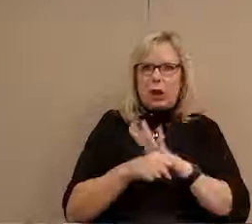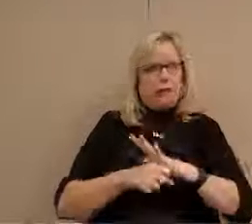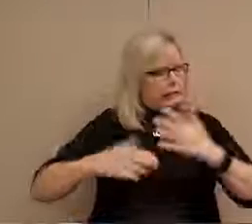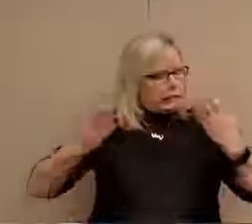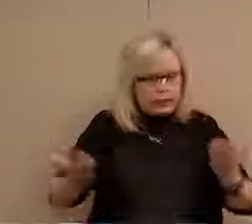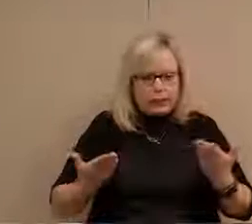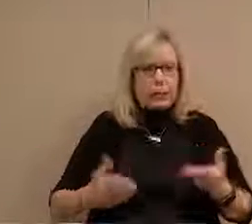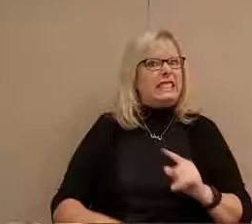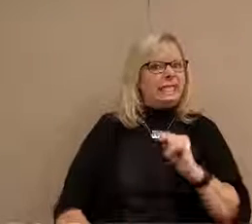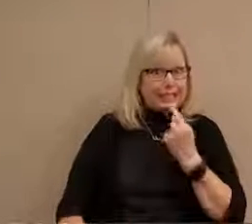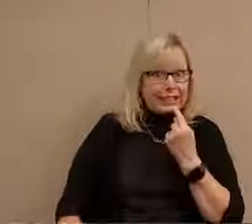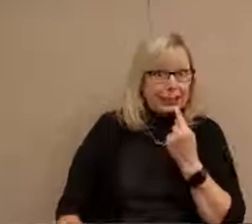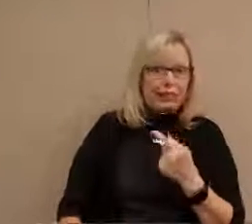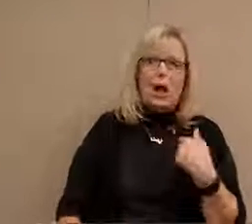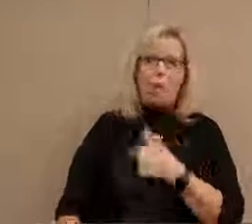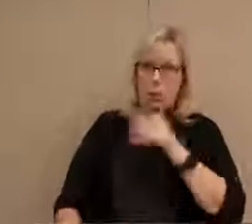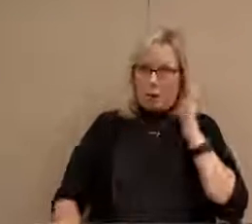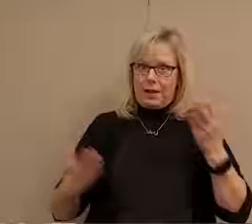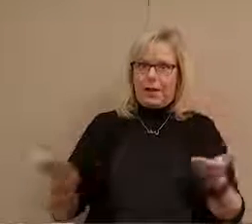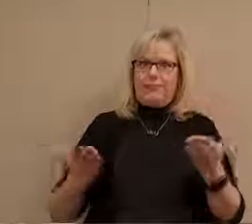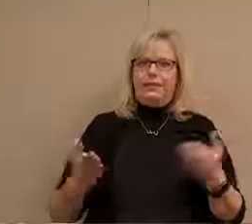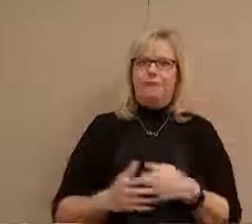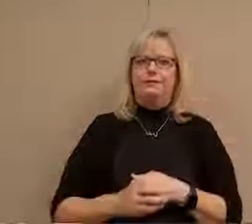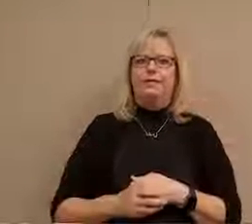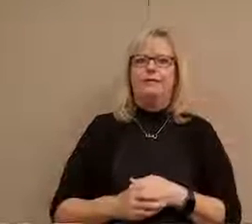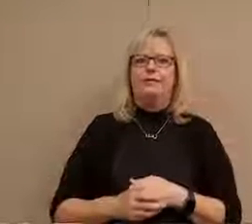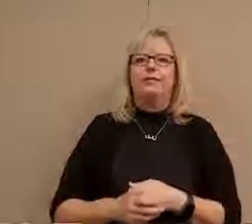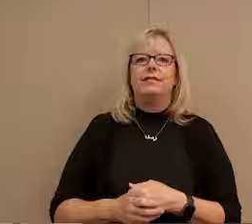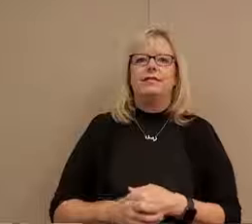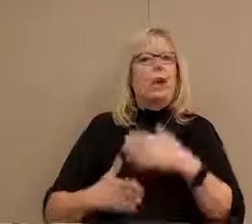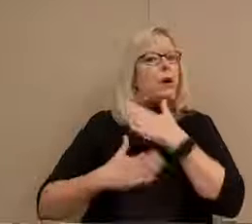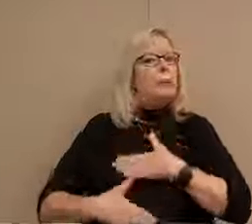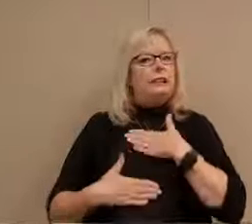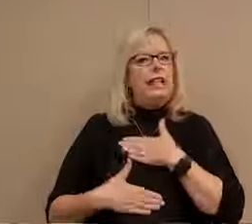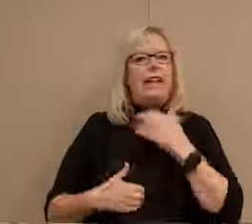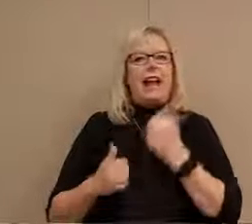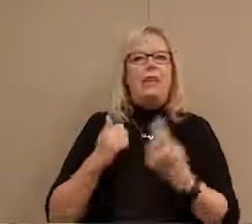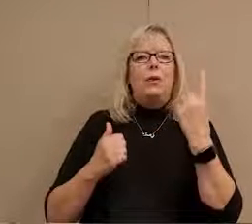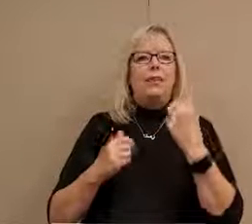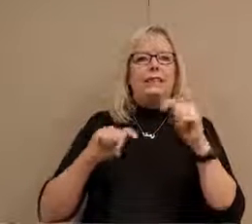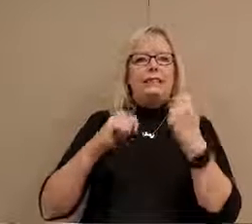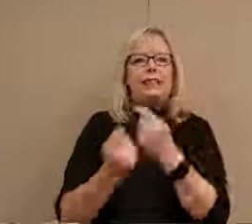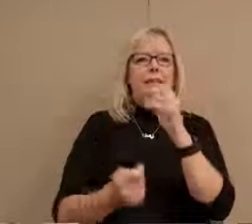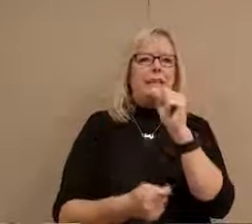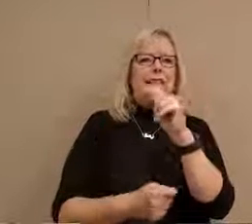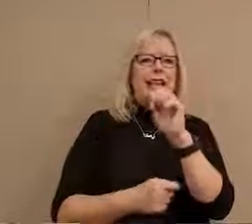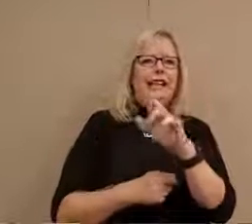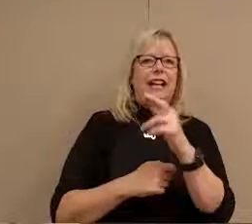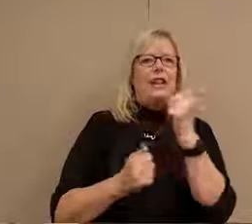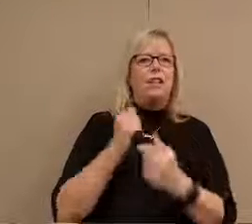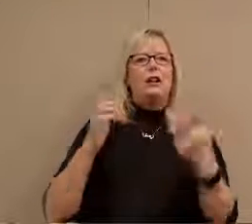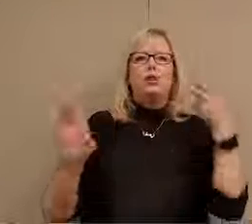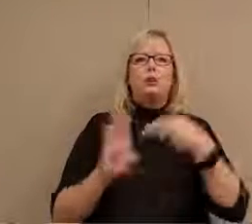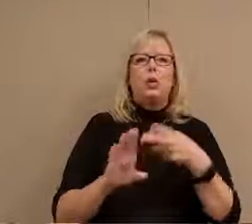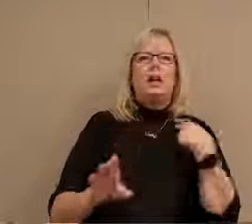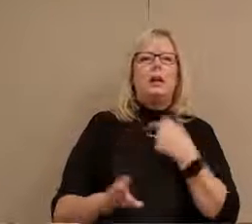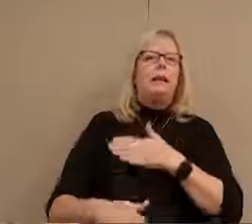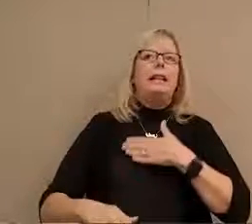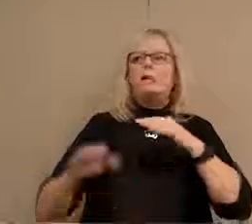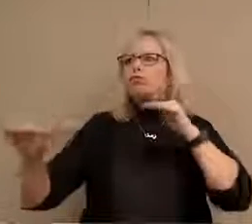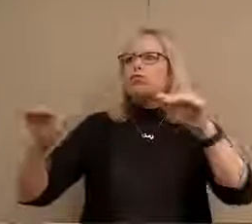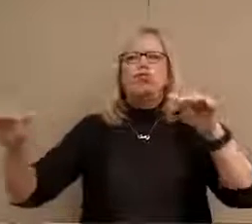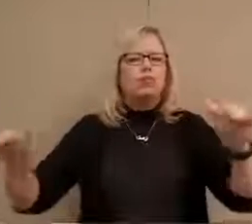it's serious, we're going to be here. So we appreciate everybody, Team St. Clair, everybody that joins us. Please spread the